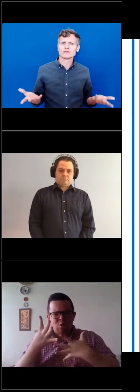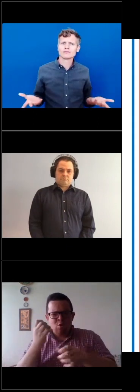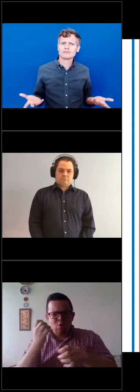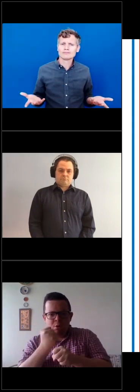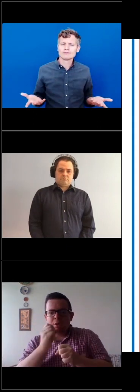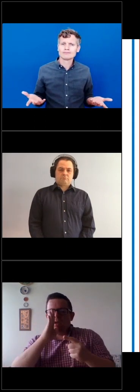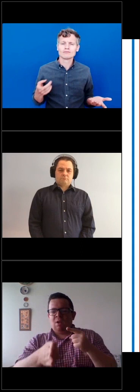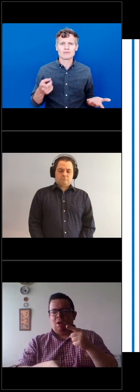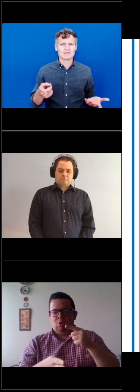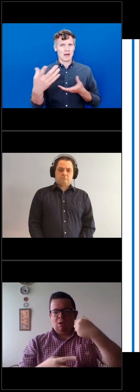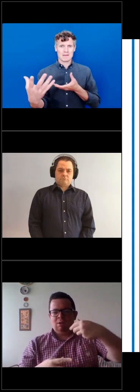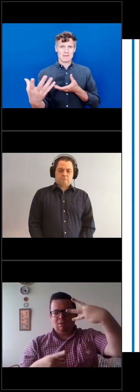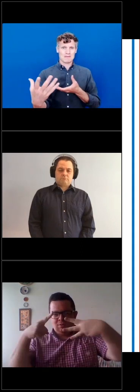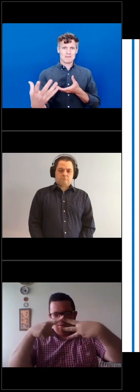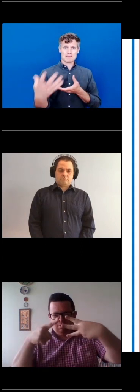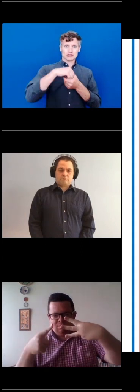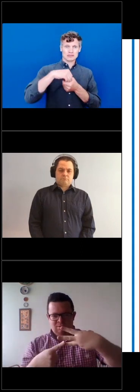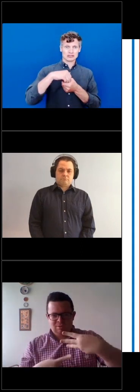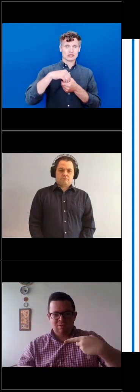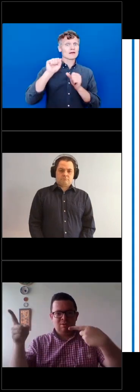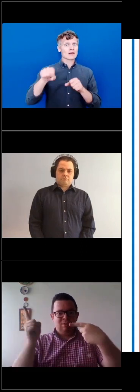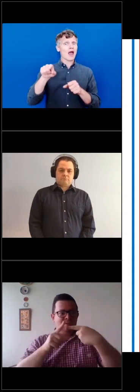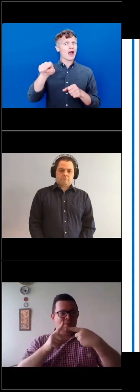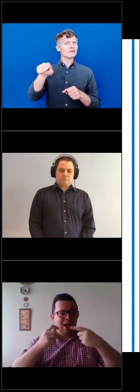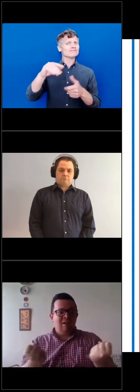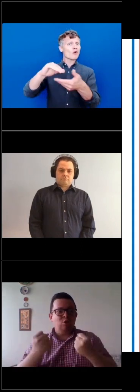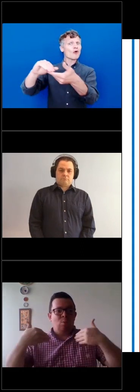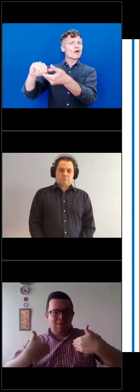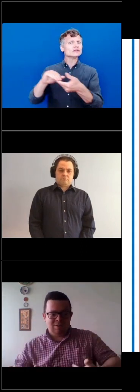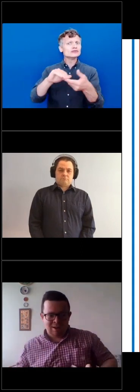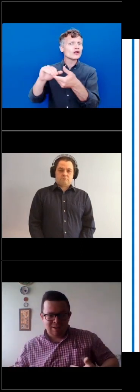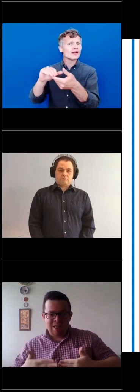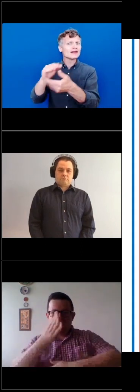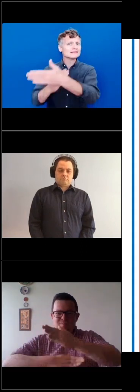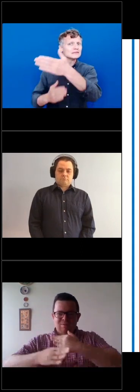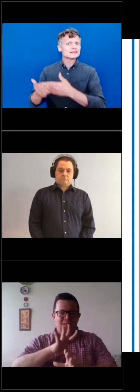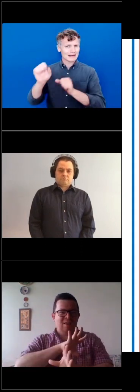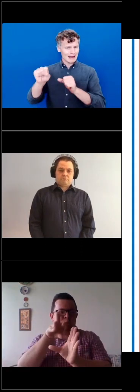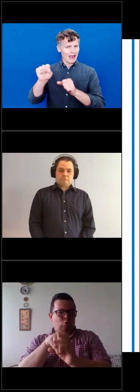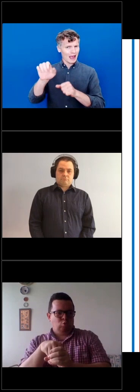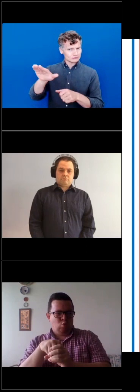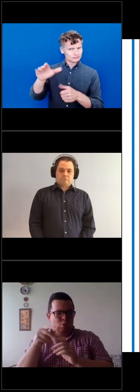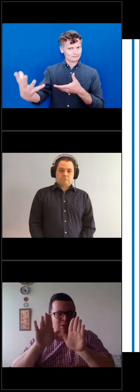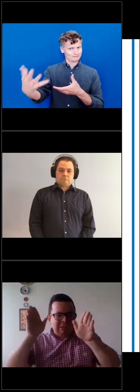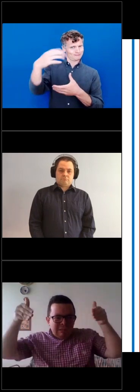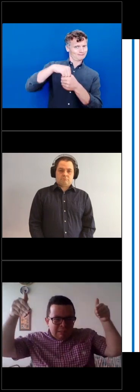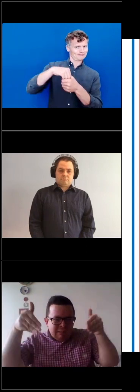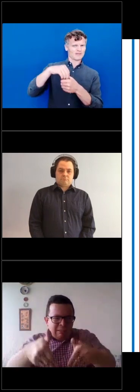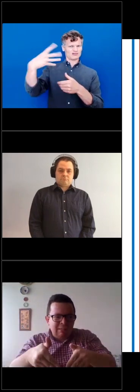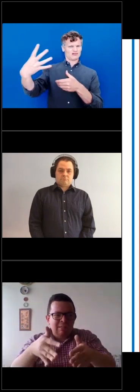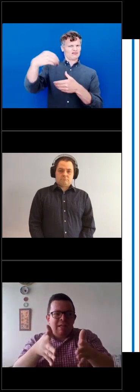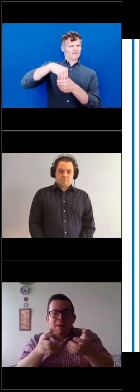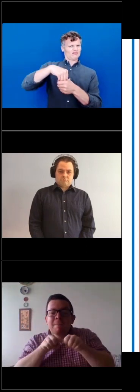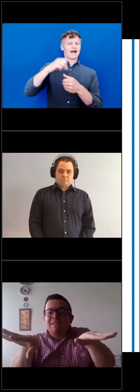active participation of the organization of people with disabilities in three key activities: awareness raising sessions